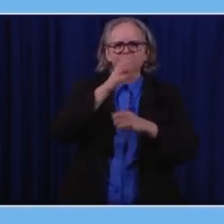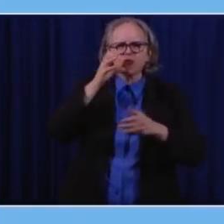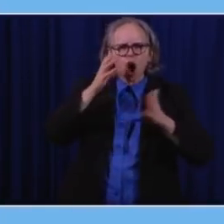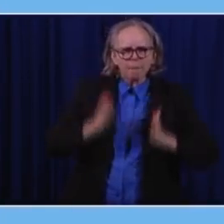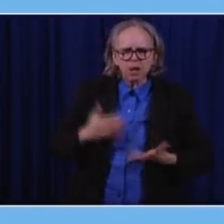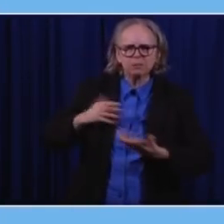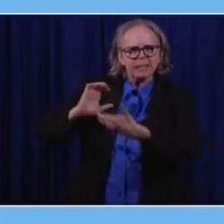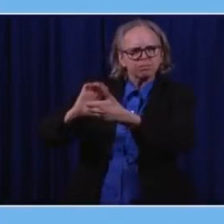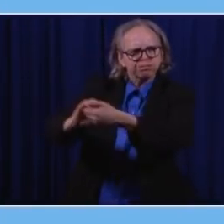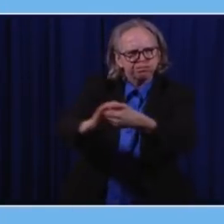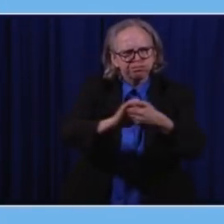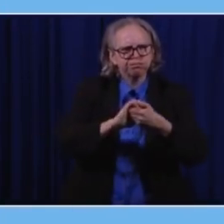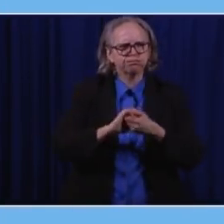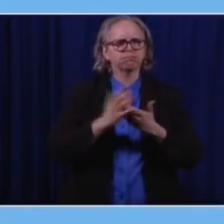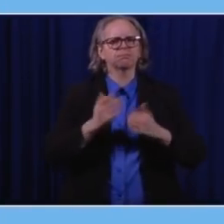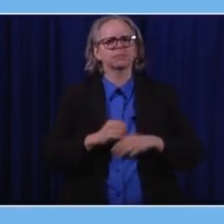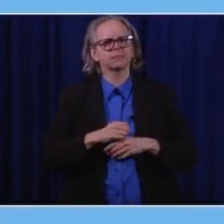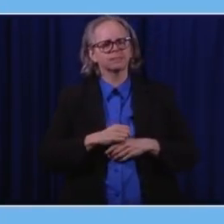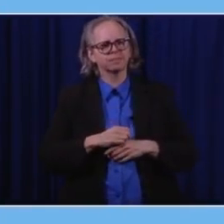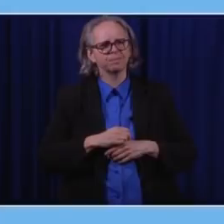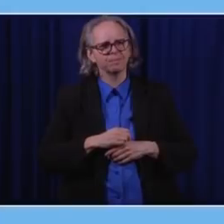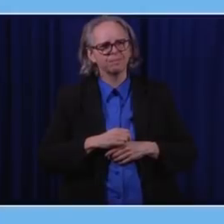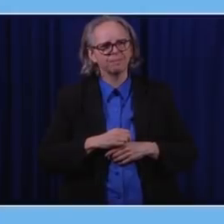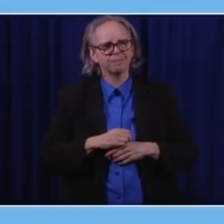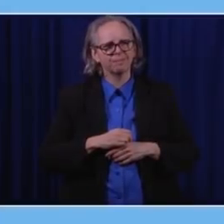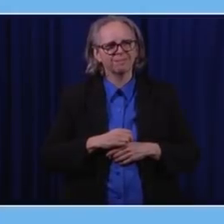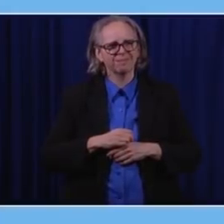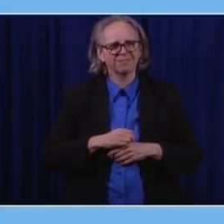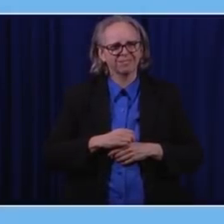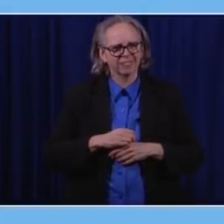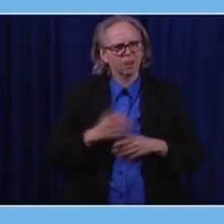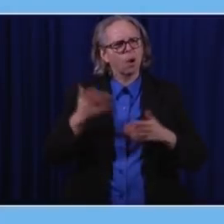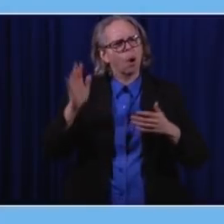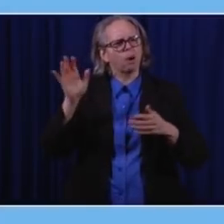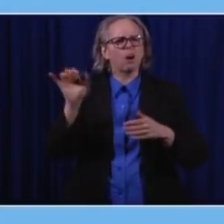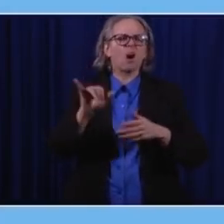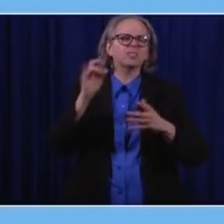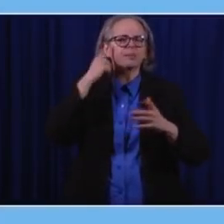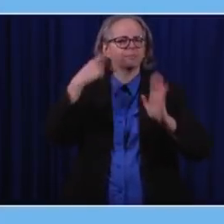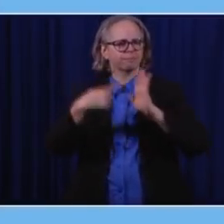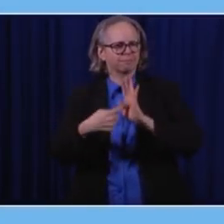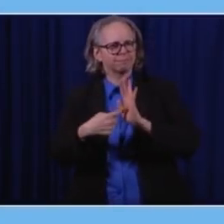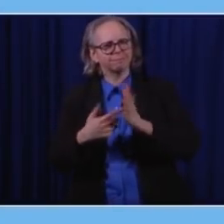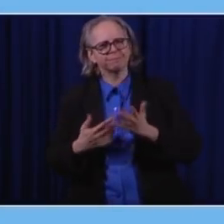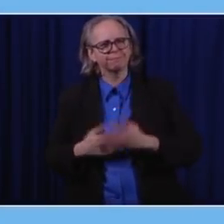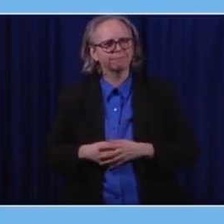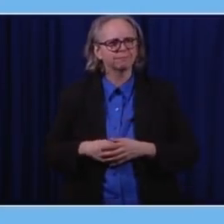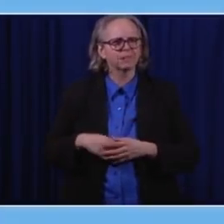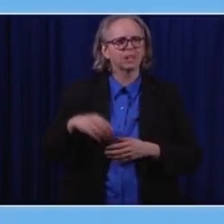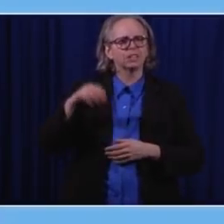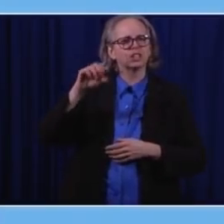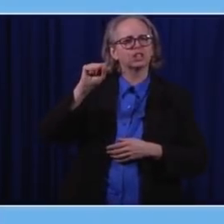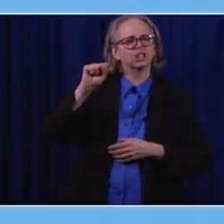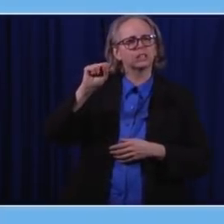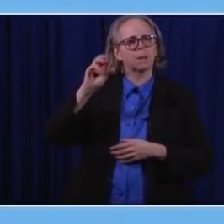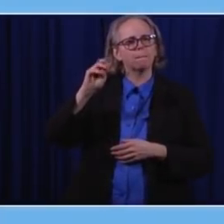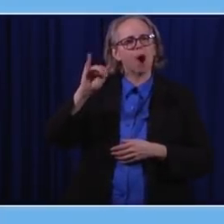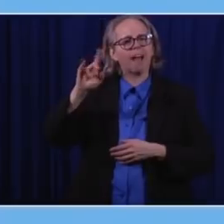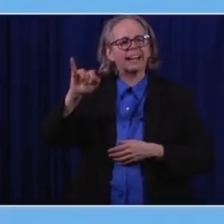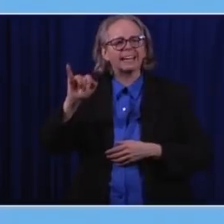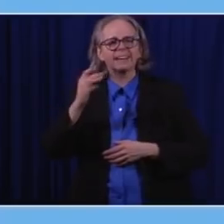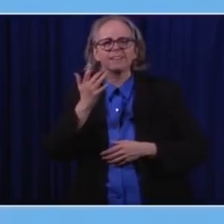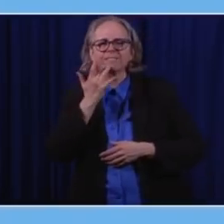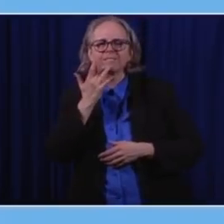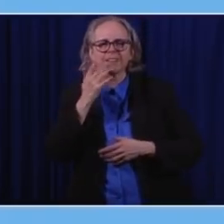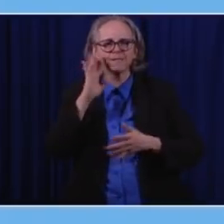Q grader, which is essentially kind of like a sommelier, but for coffee. And I